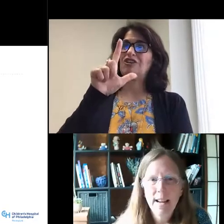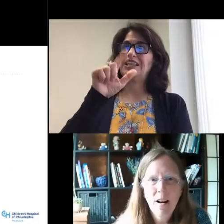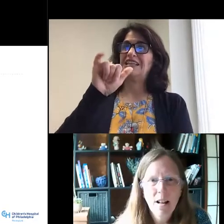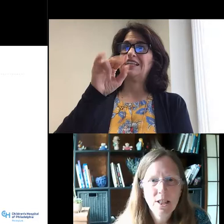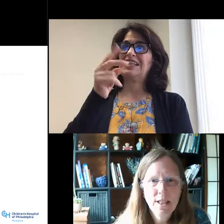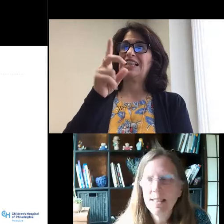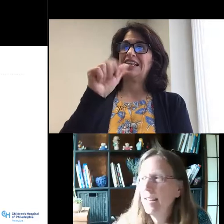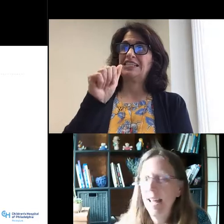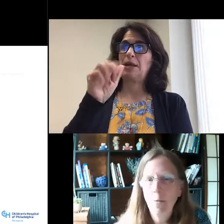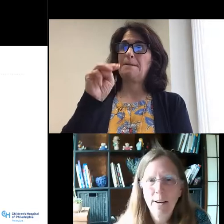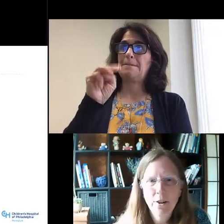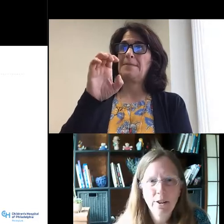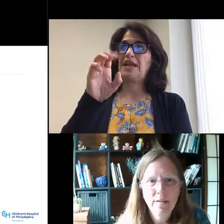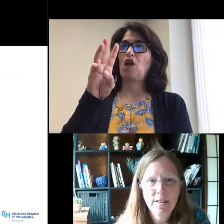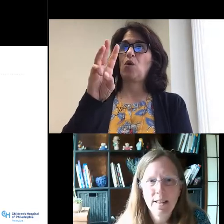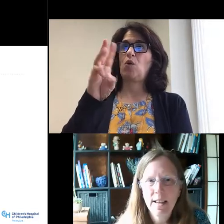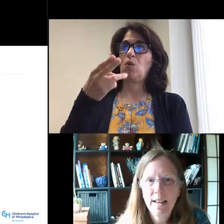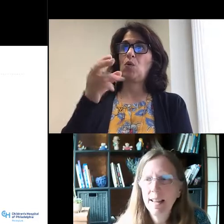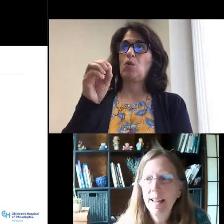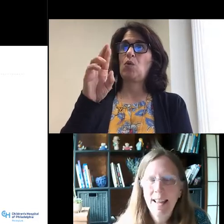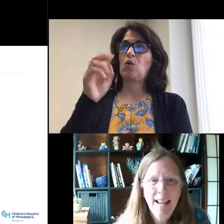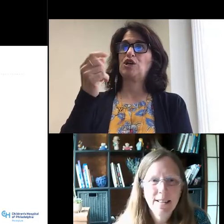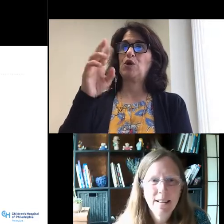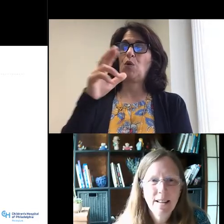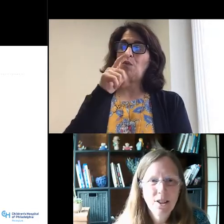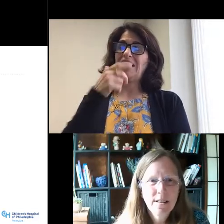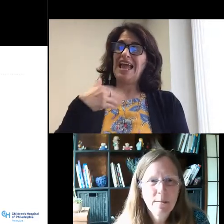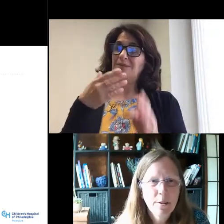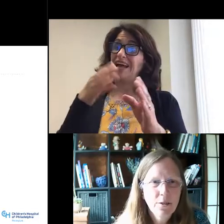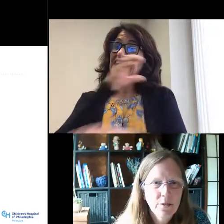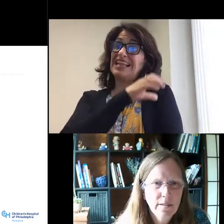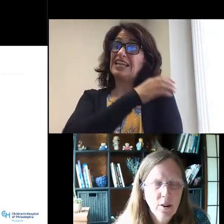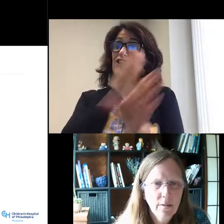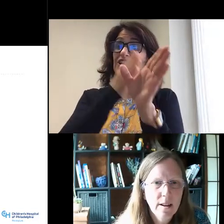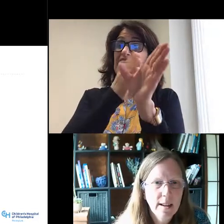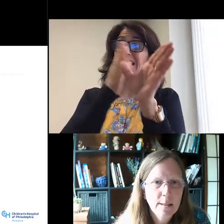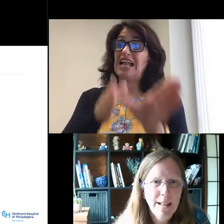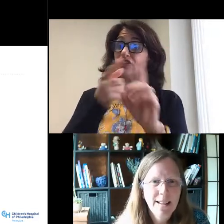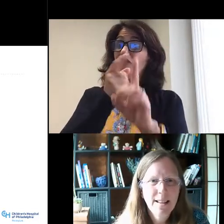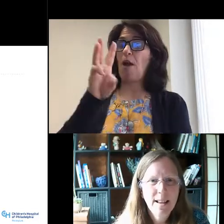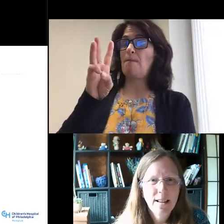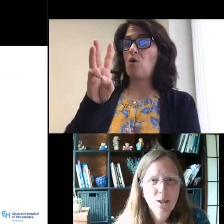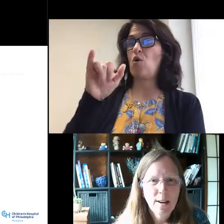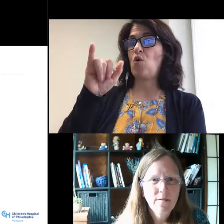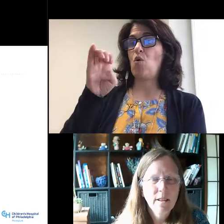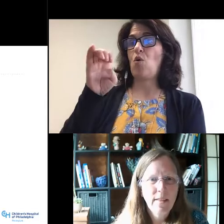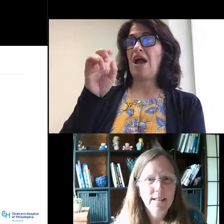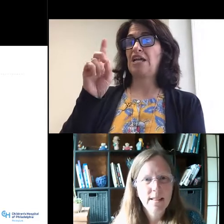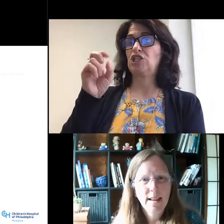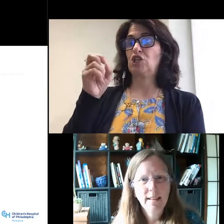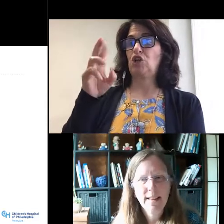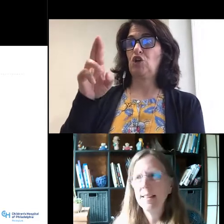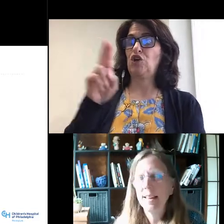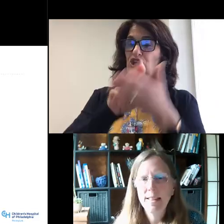clinical psychologist at Widener University. And just as Mr. Gurung explained, stressful